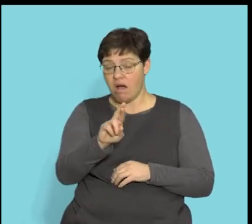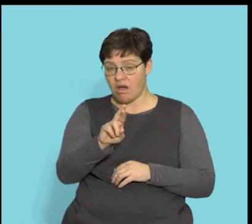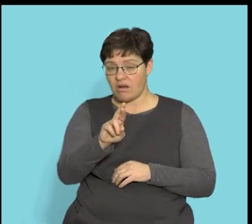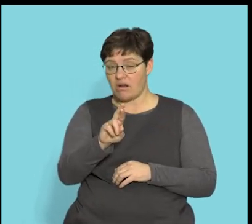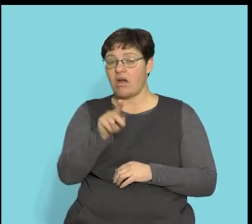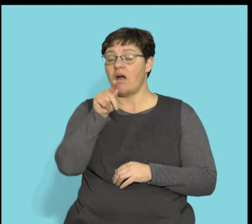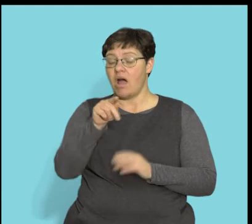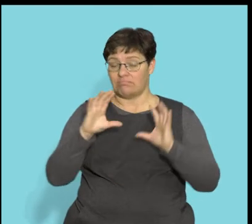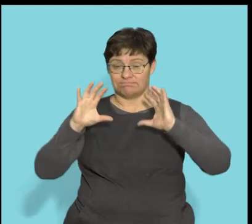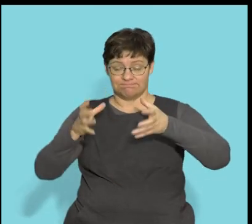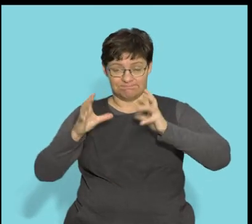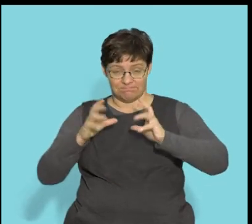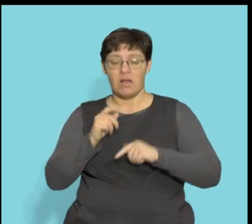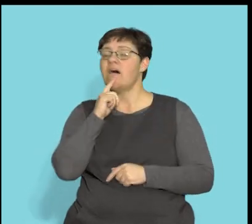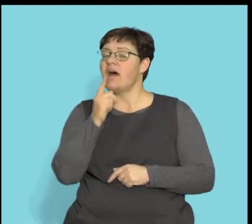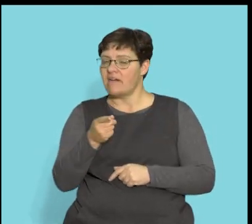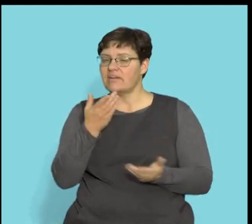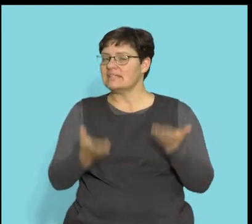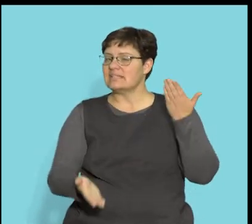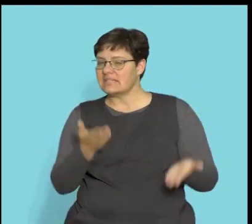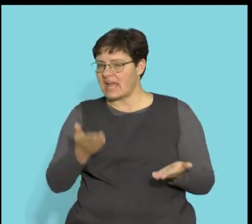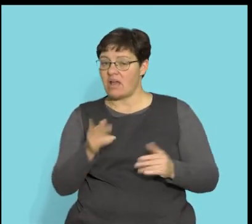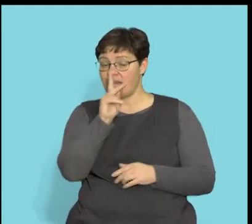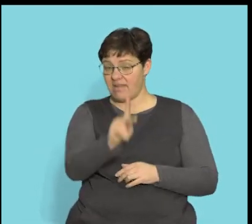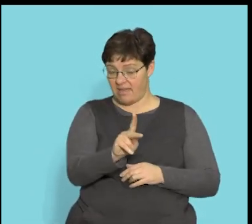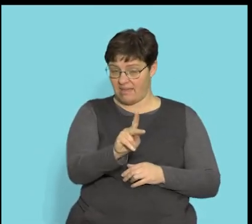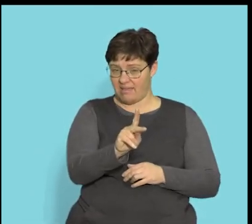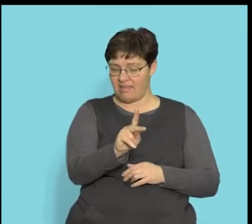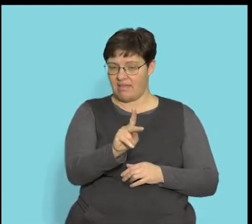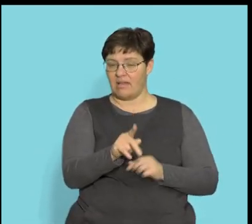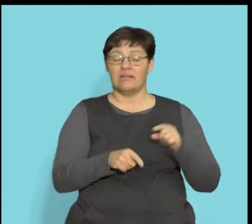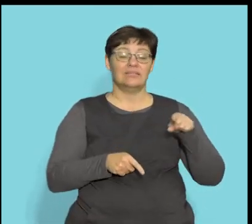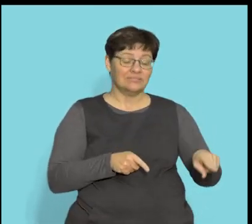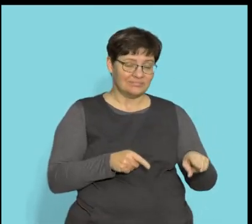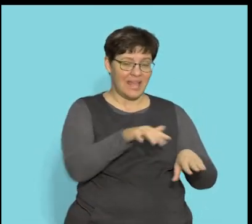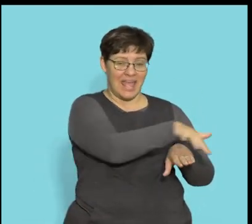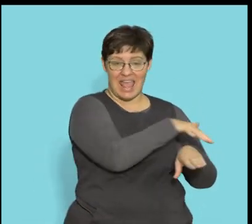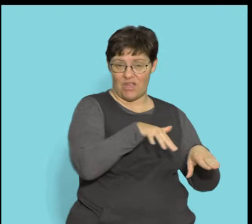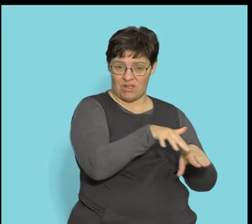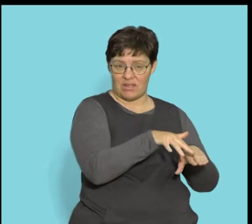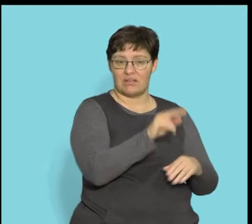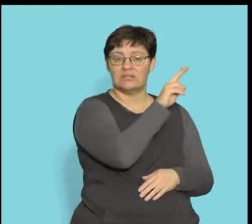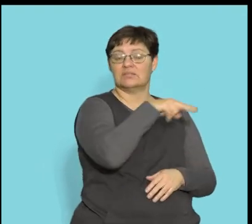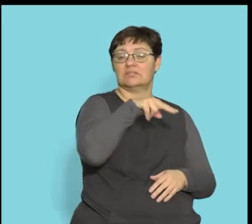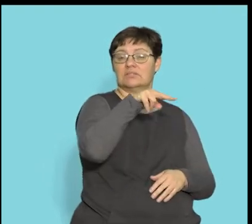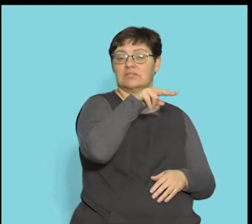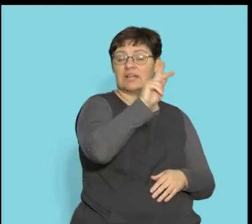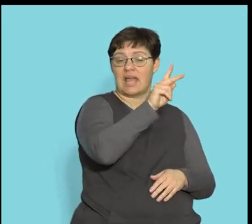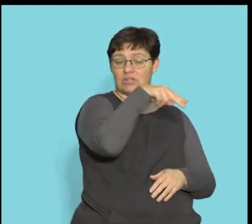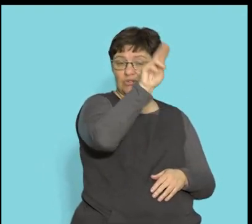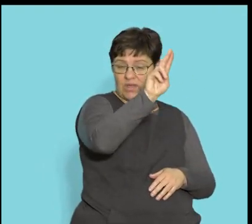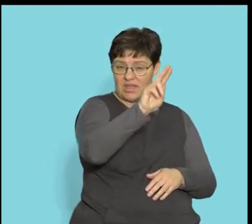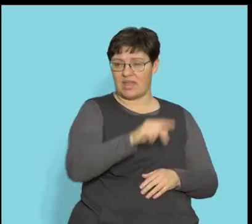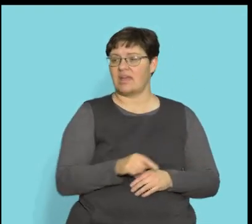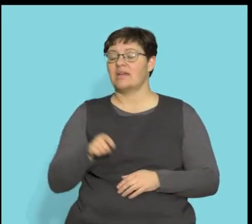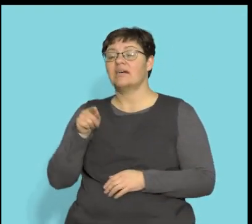radius of the sphere has been multiplied by a scale factor of k, then the surface area will be multiplied by